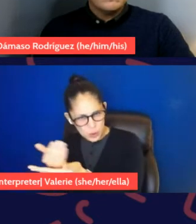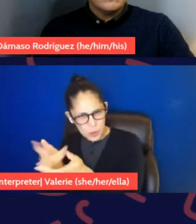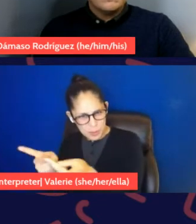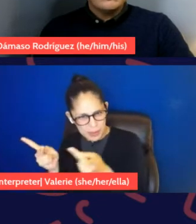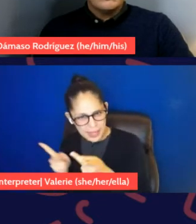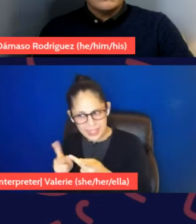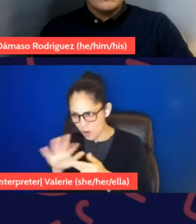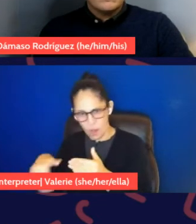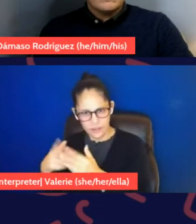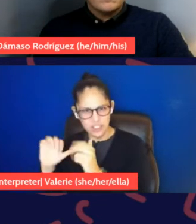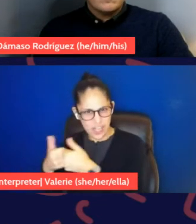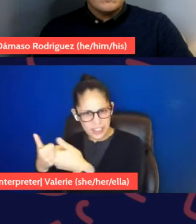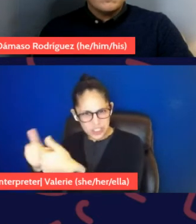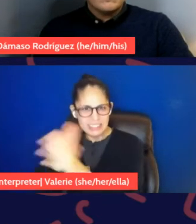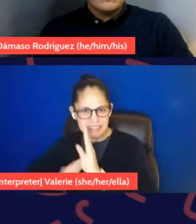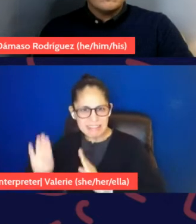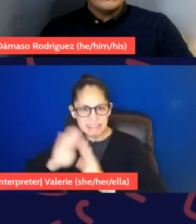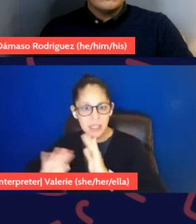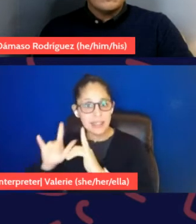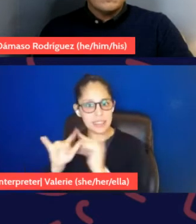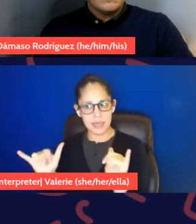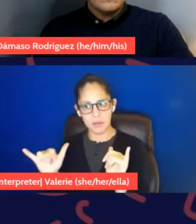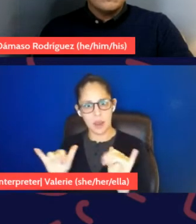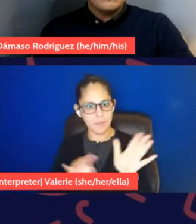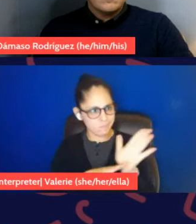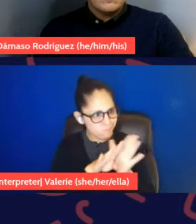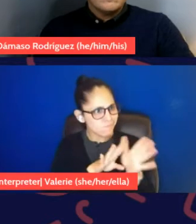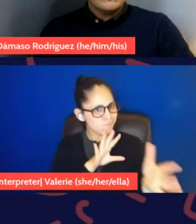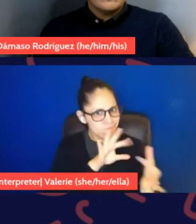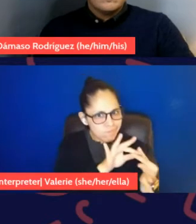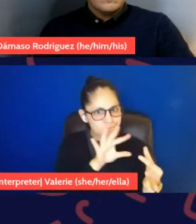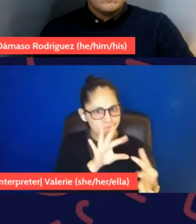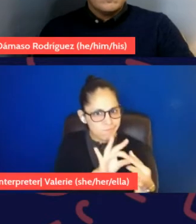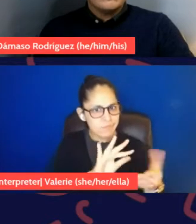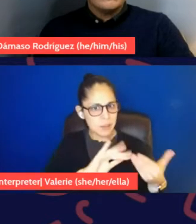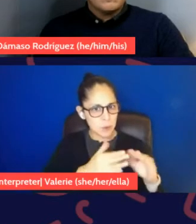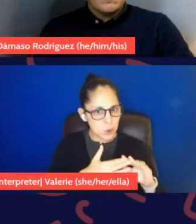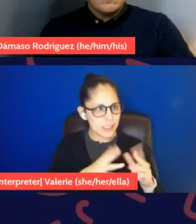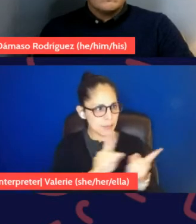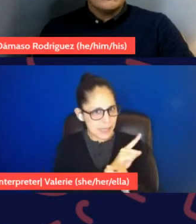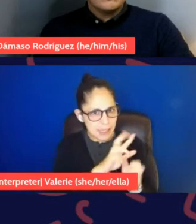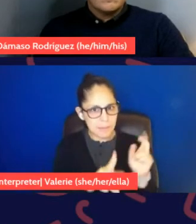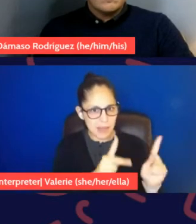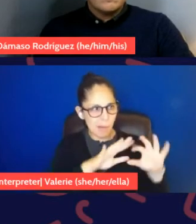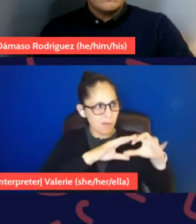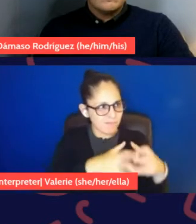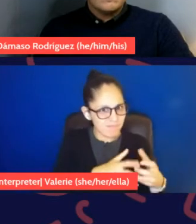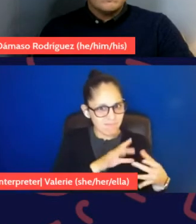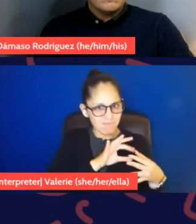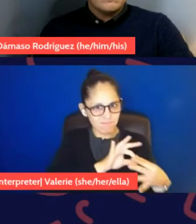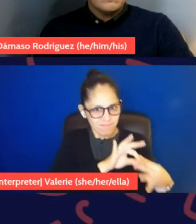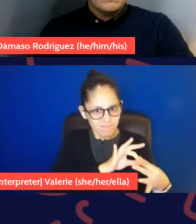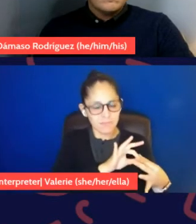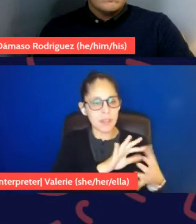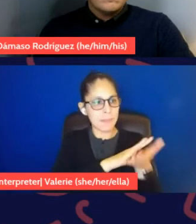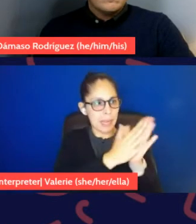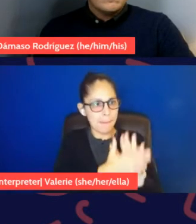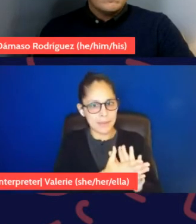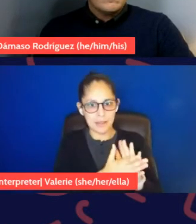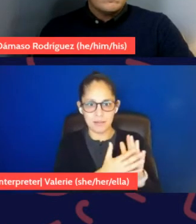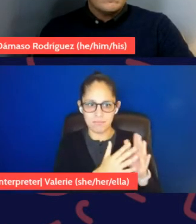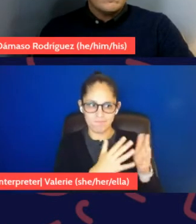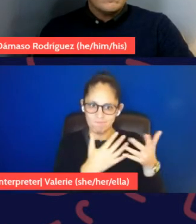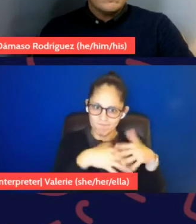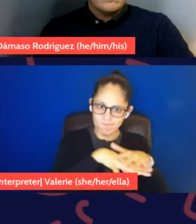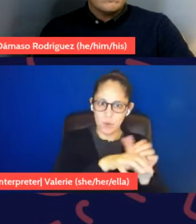time forming community and becoming part of a larger community and larger project. So, you know,